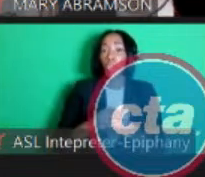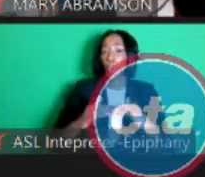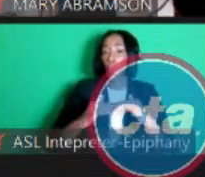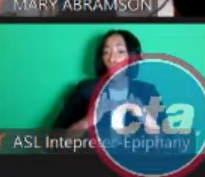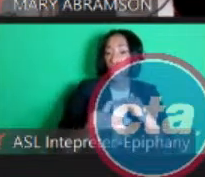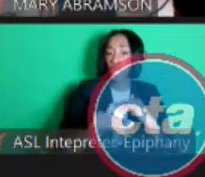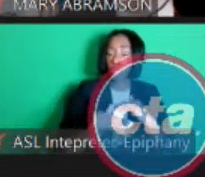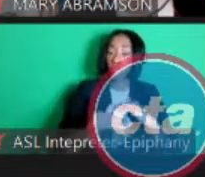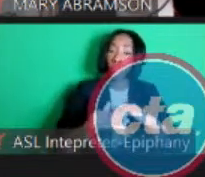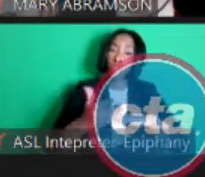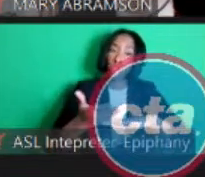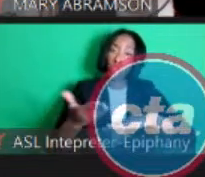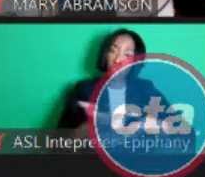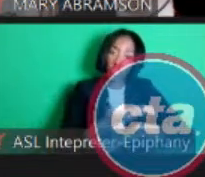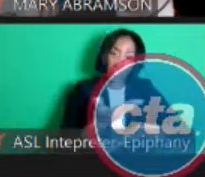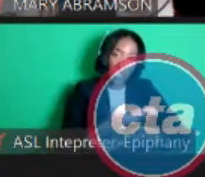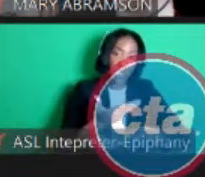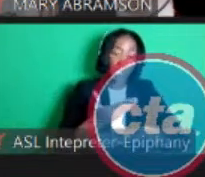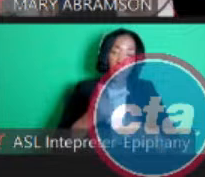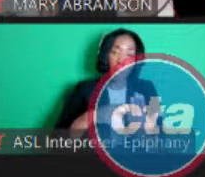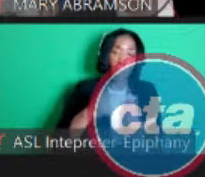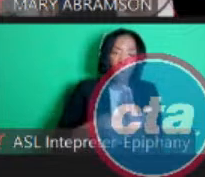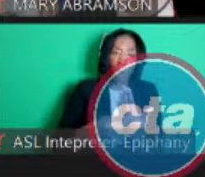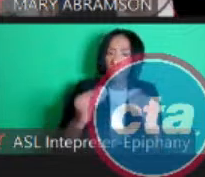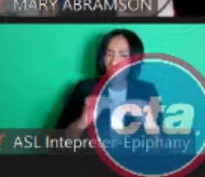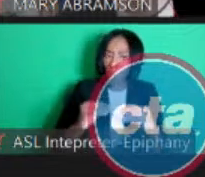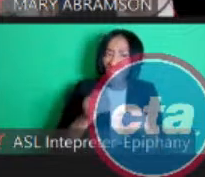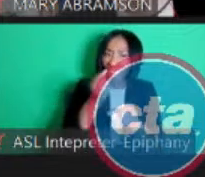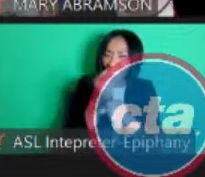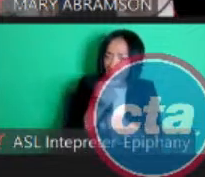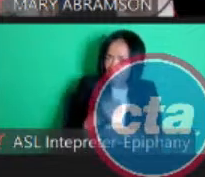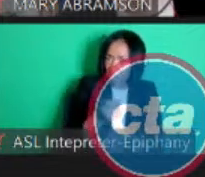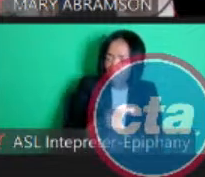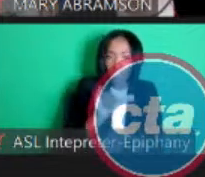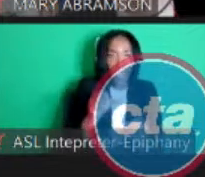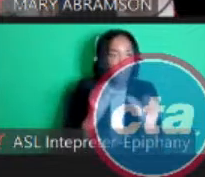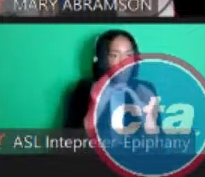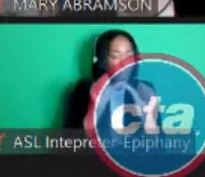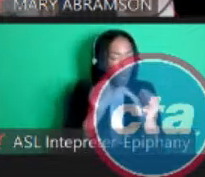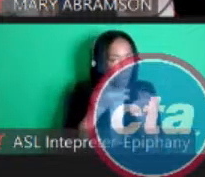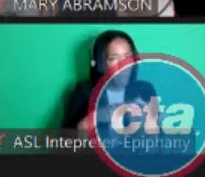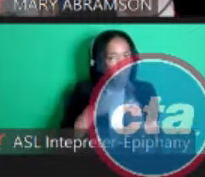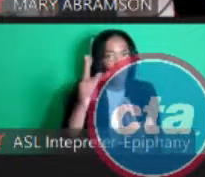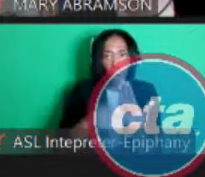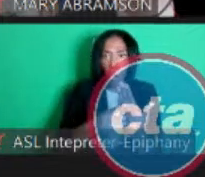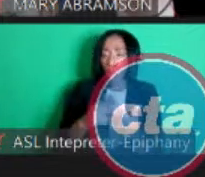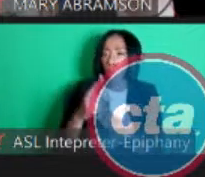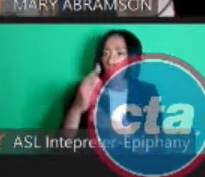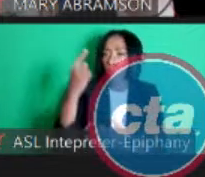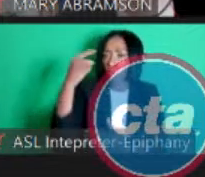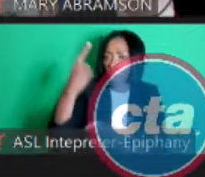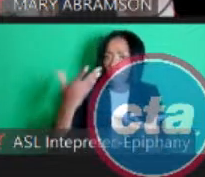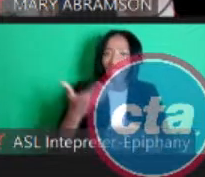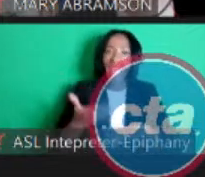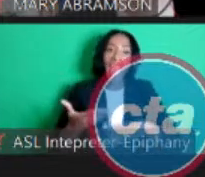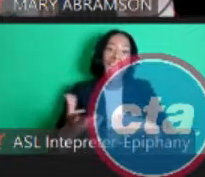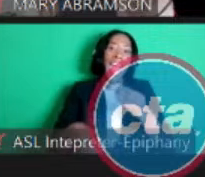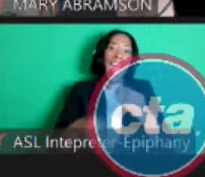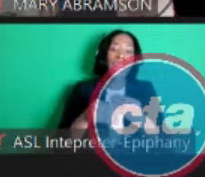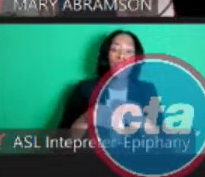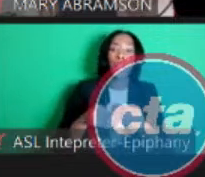we're doing more and more each year in that ongoing program to add things like bus